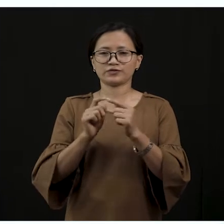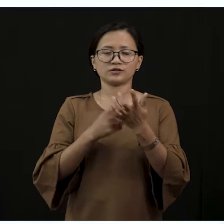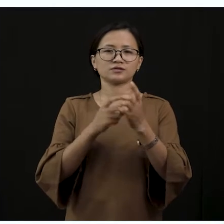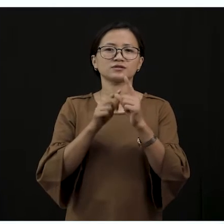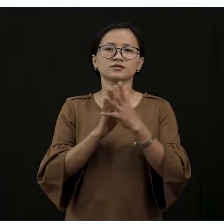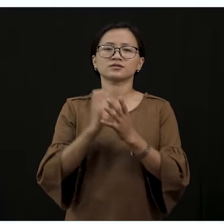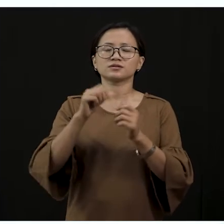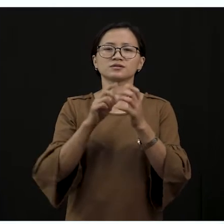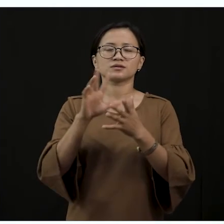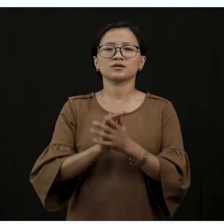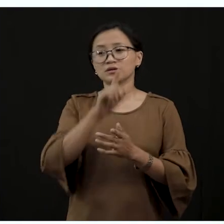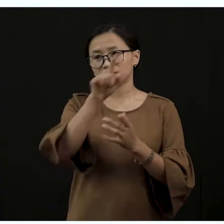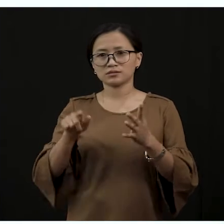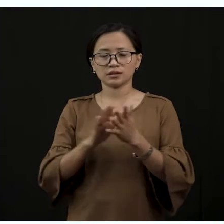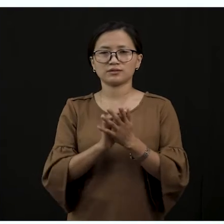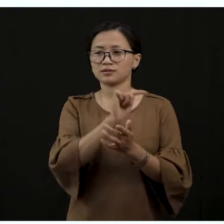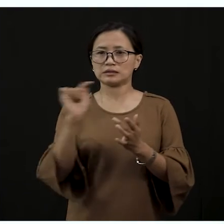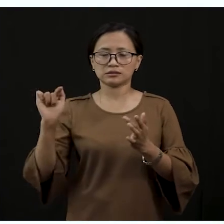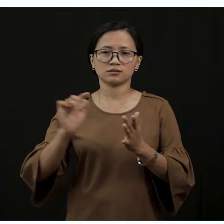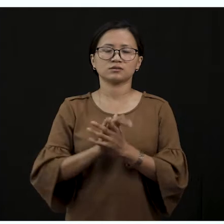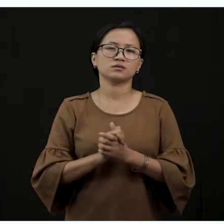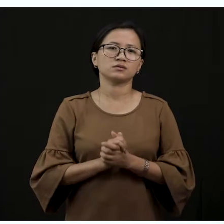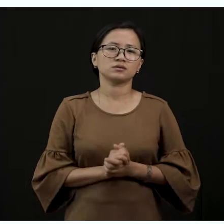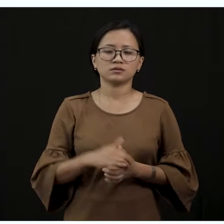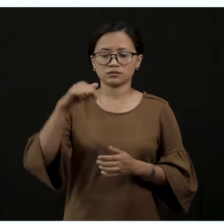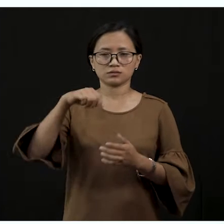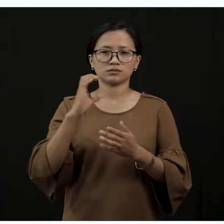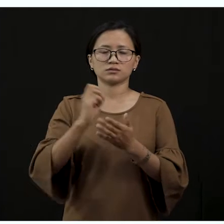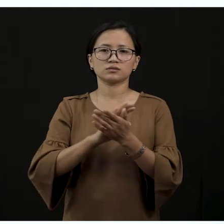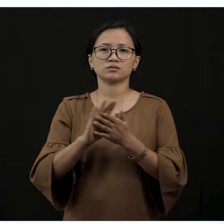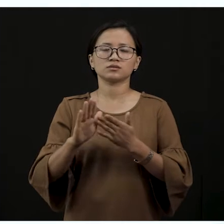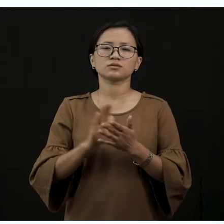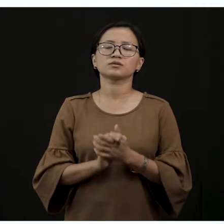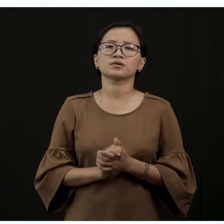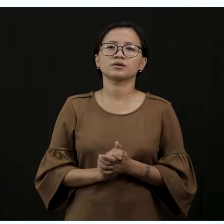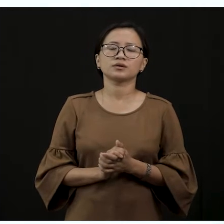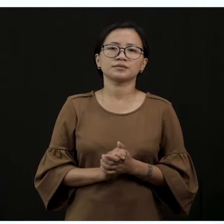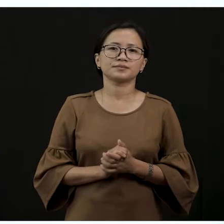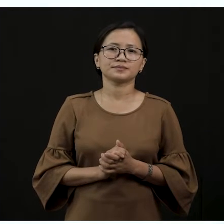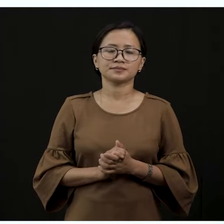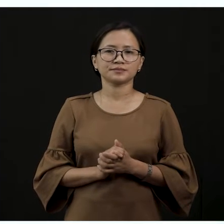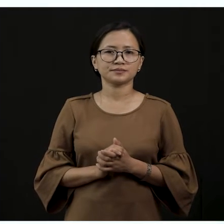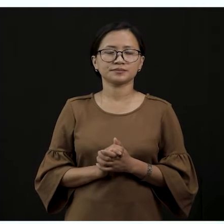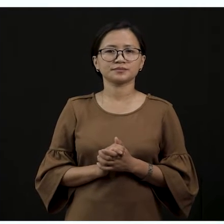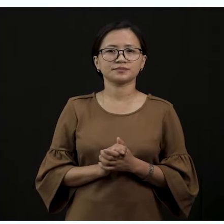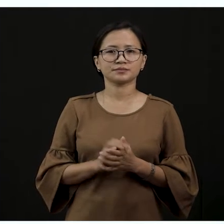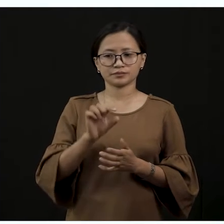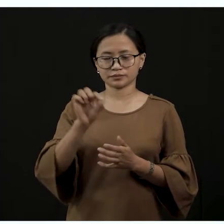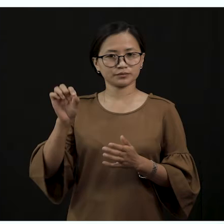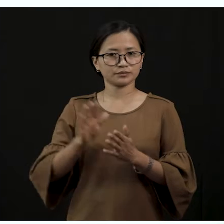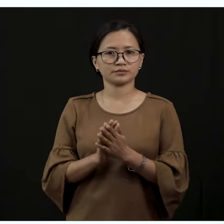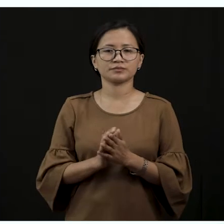and slanting lines. Okay, in this chapter geometry, you have to recognize and